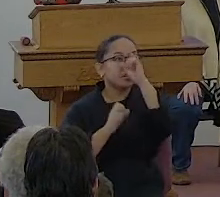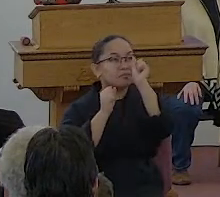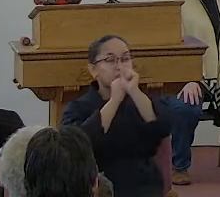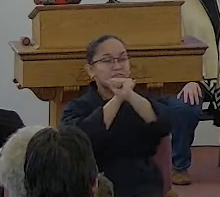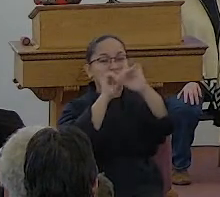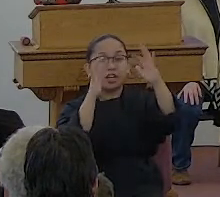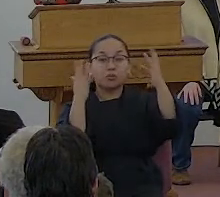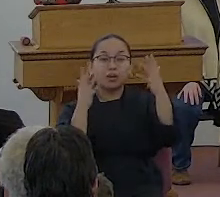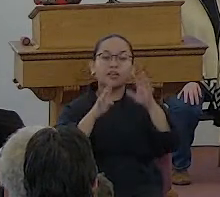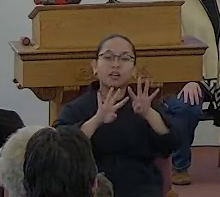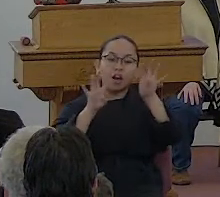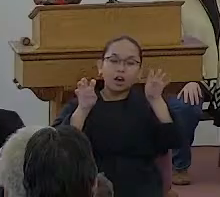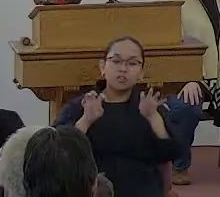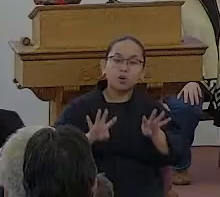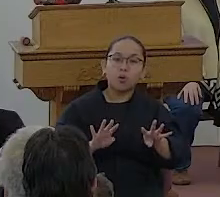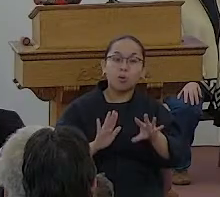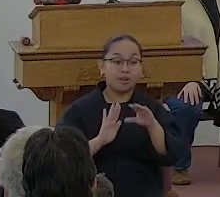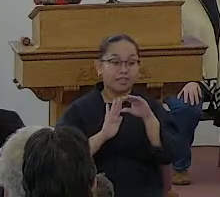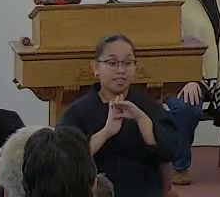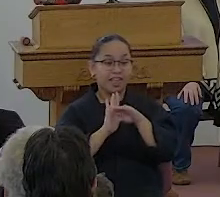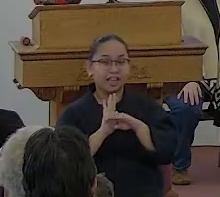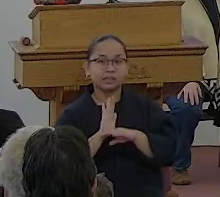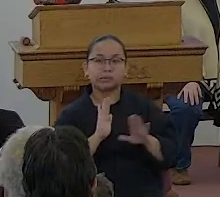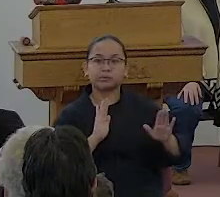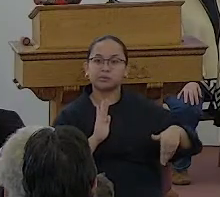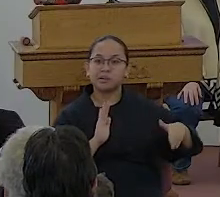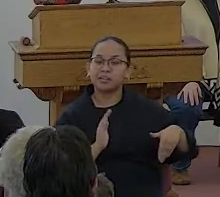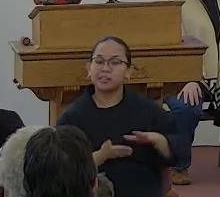unknown and the lessons you have yet to learn.